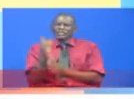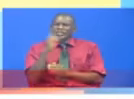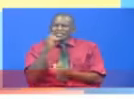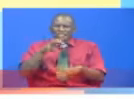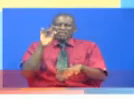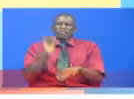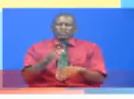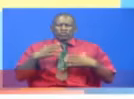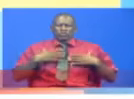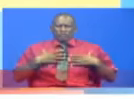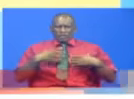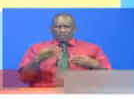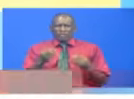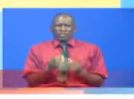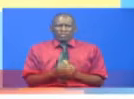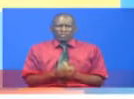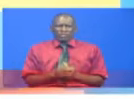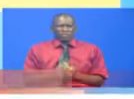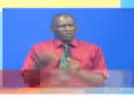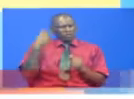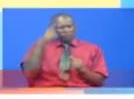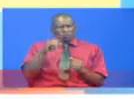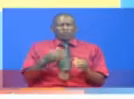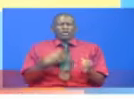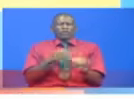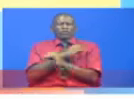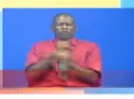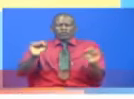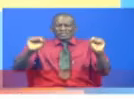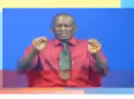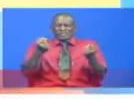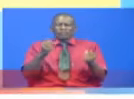health. For there are no safe